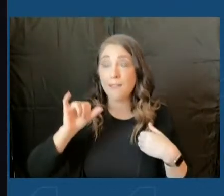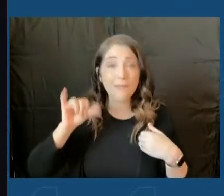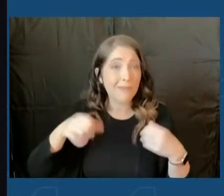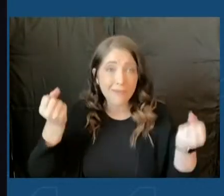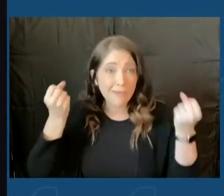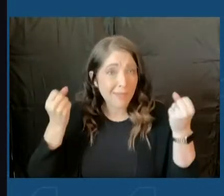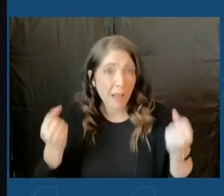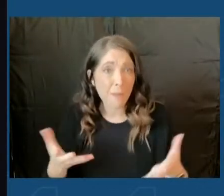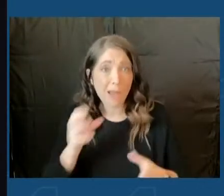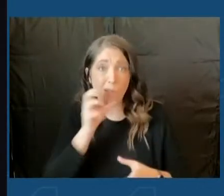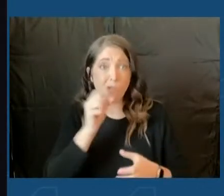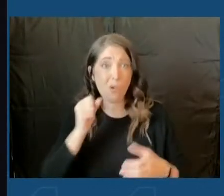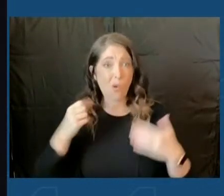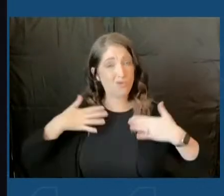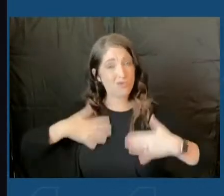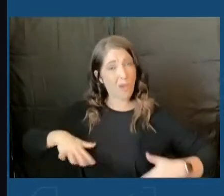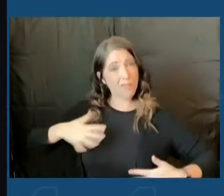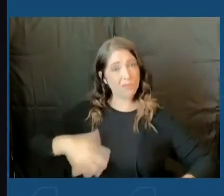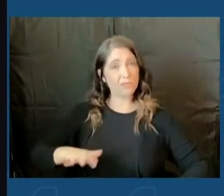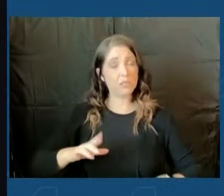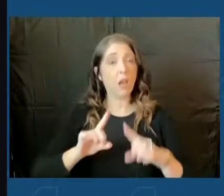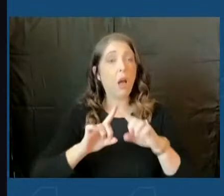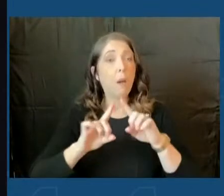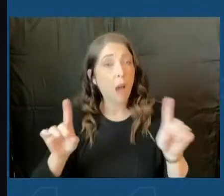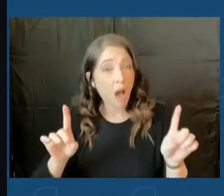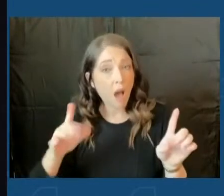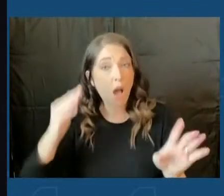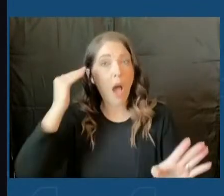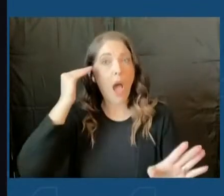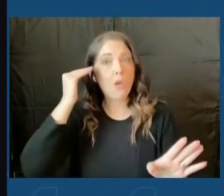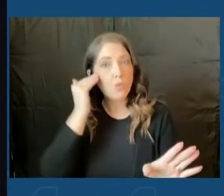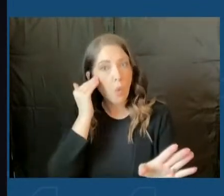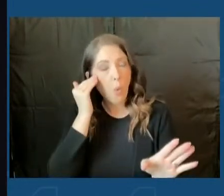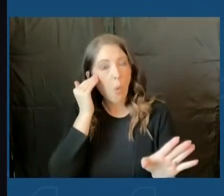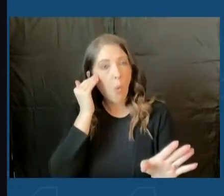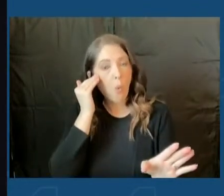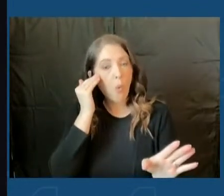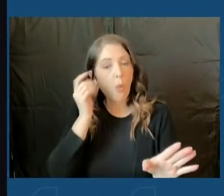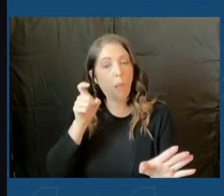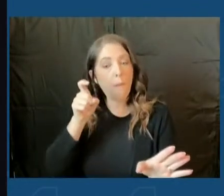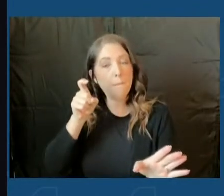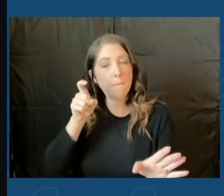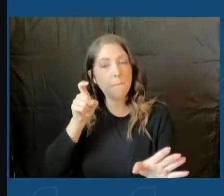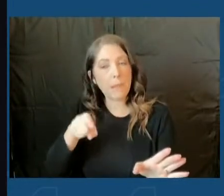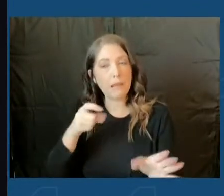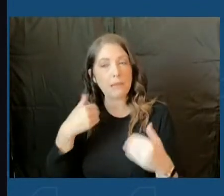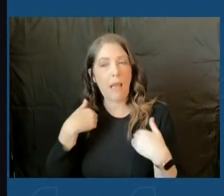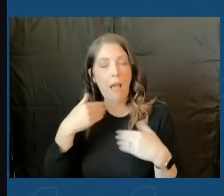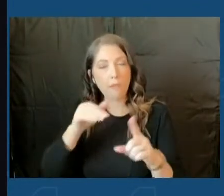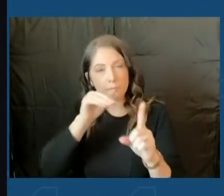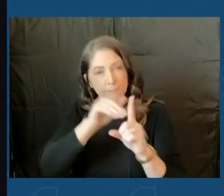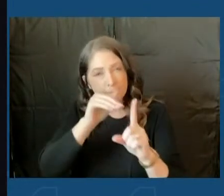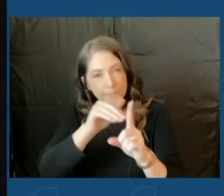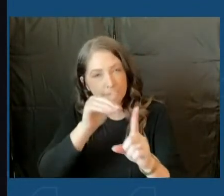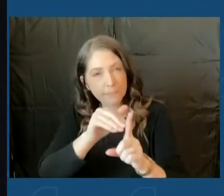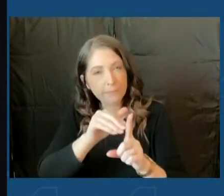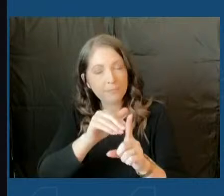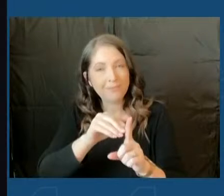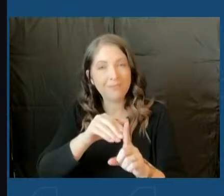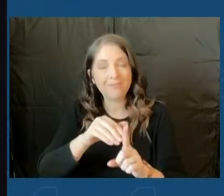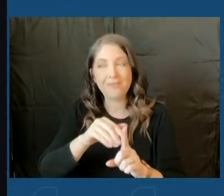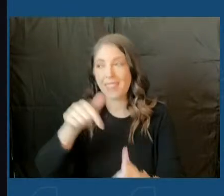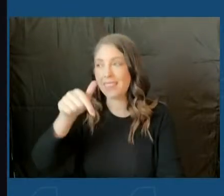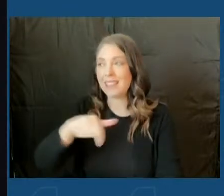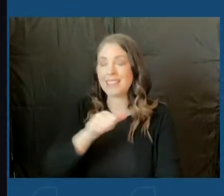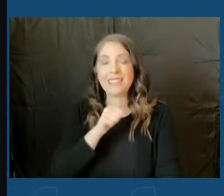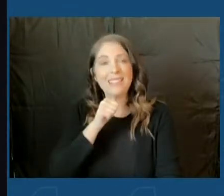dresses, but I do know that there has to be a reminder that this is not